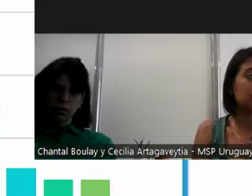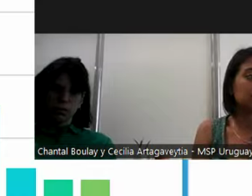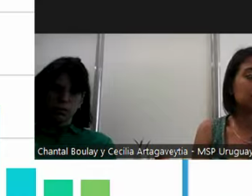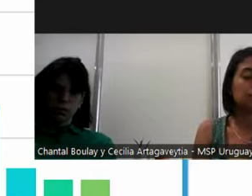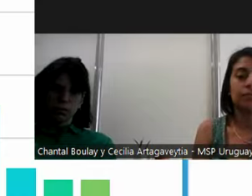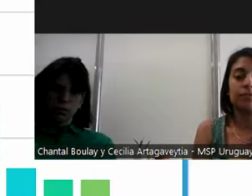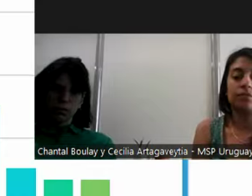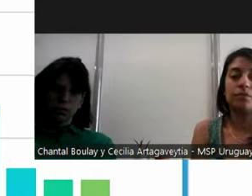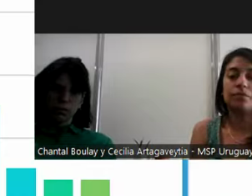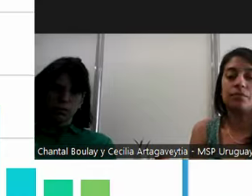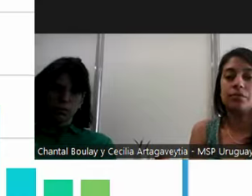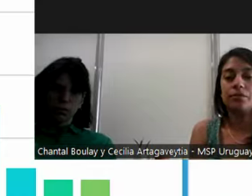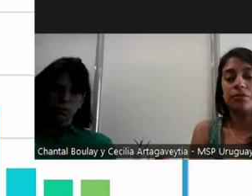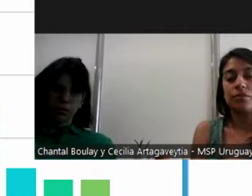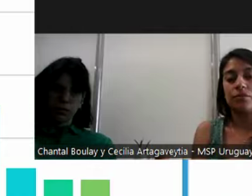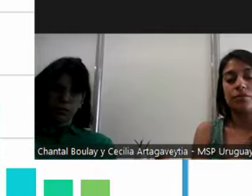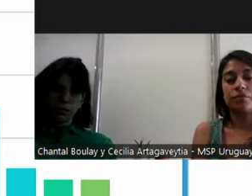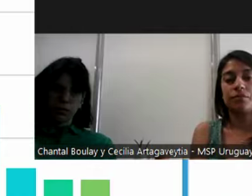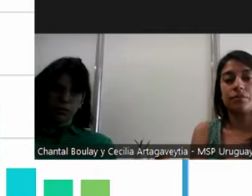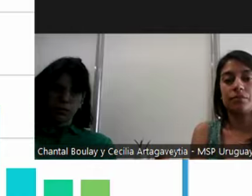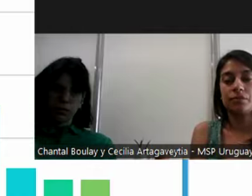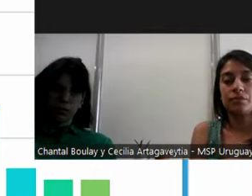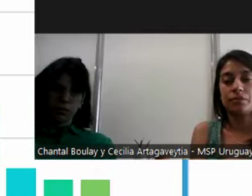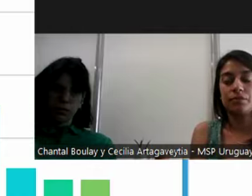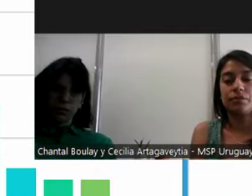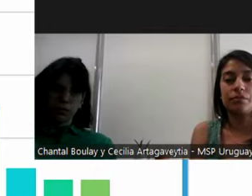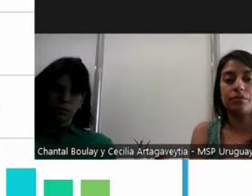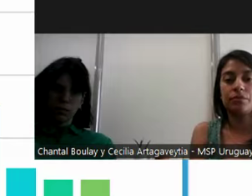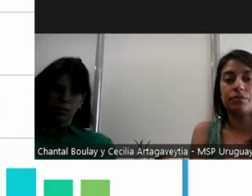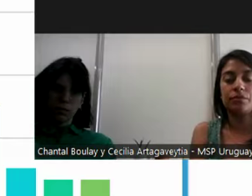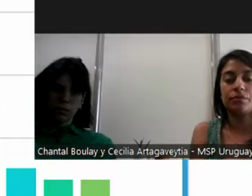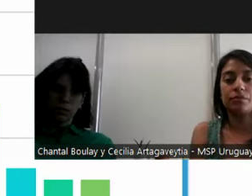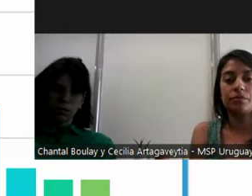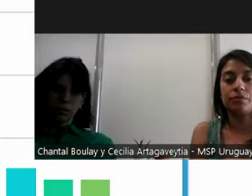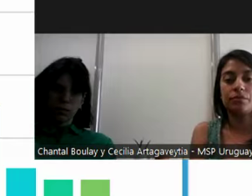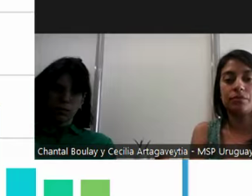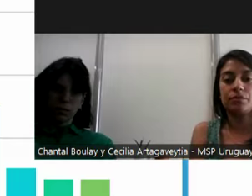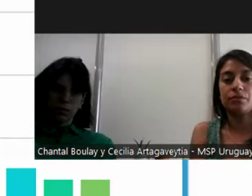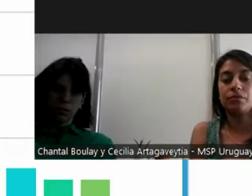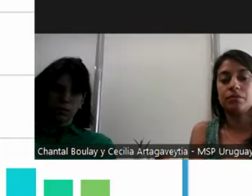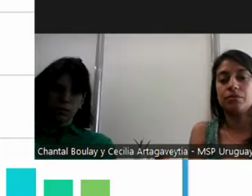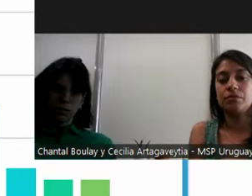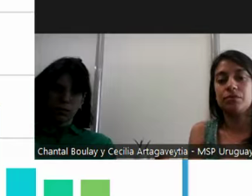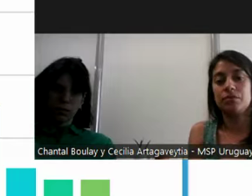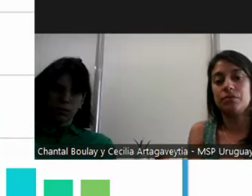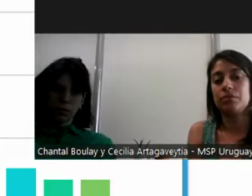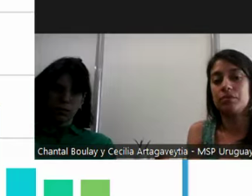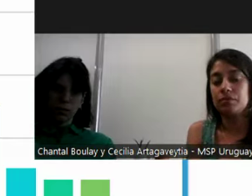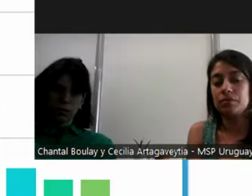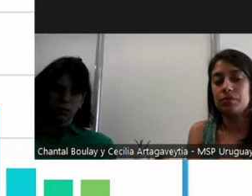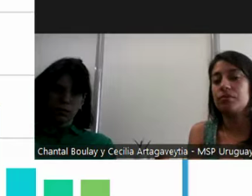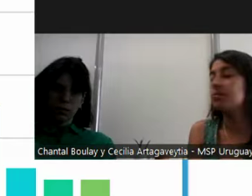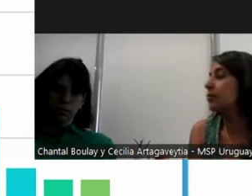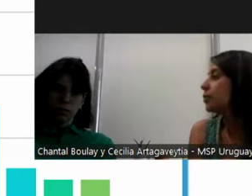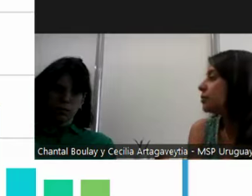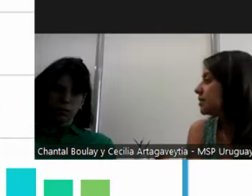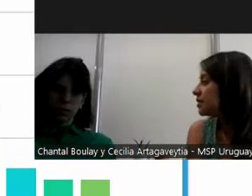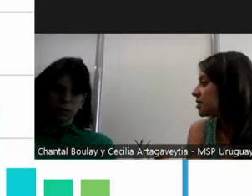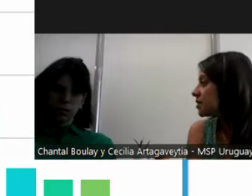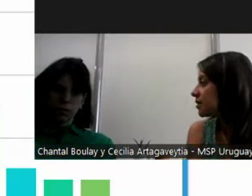Chile, Paraguay, Peru, en and Chile, donde el where quintil de menores ingresos son los the que,